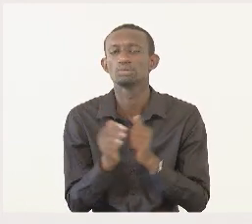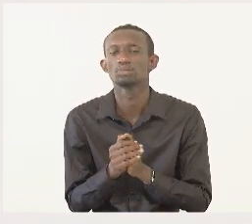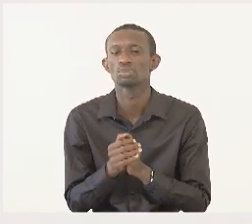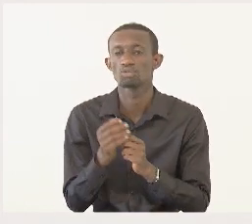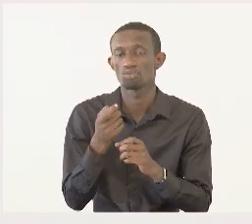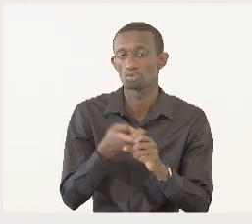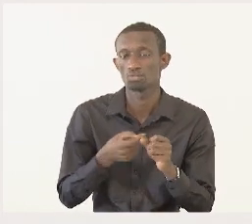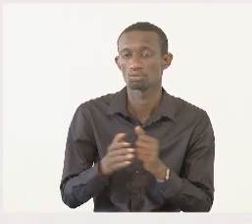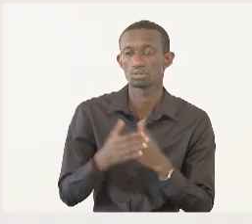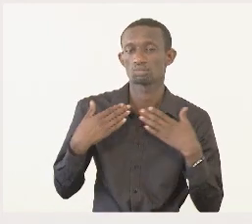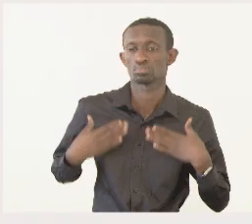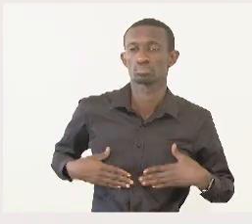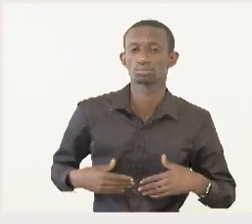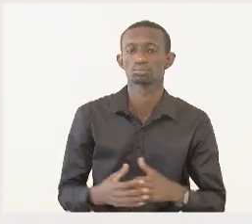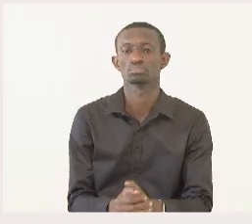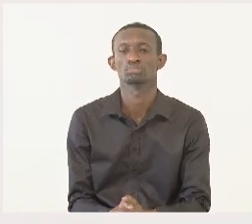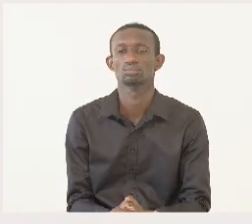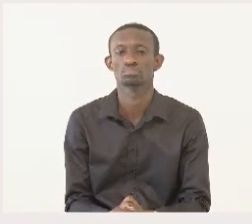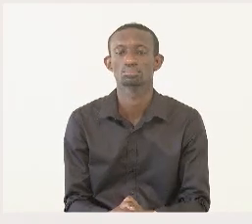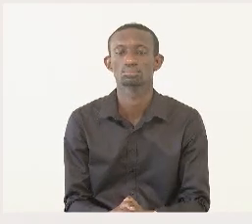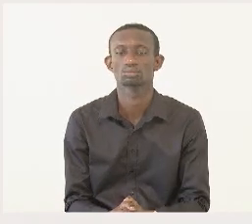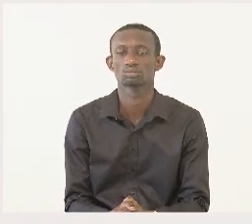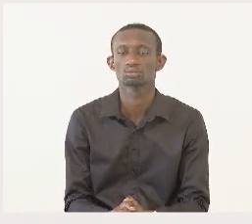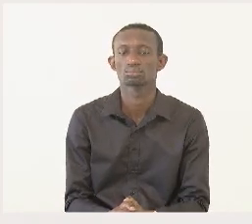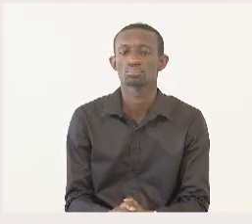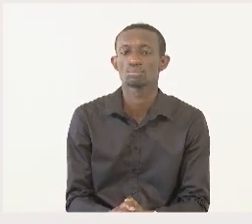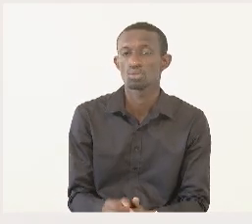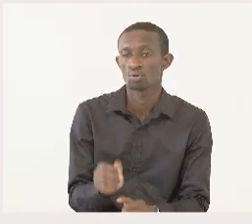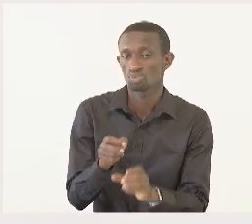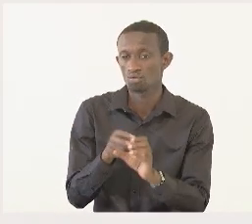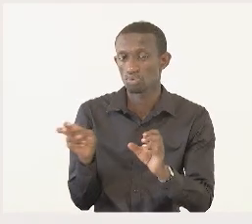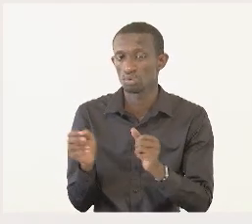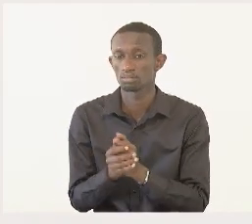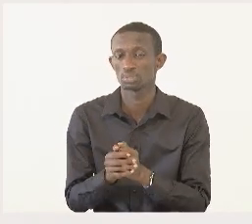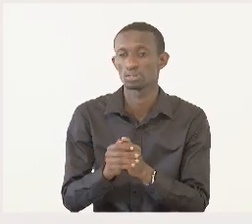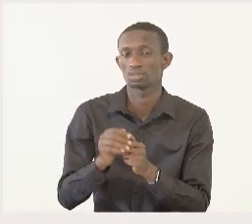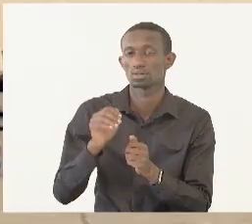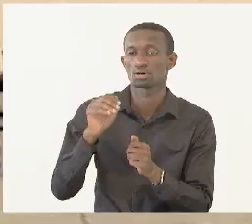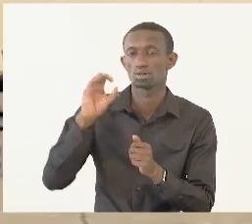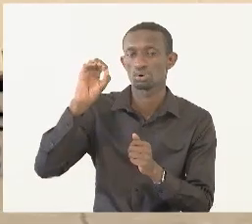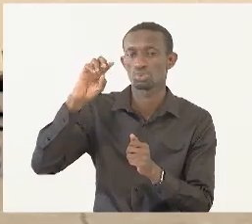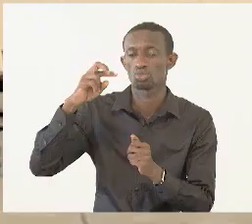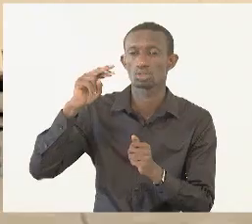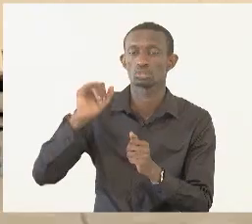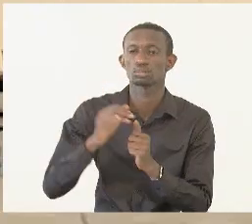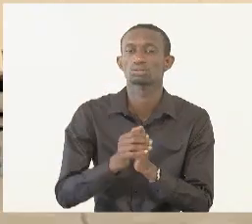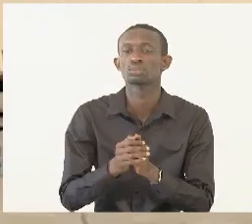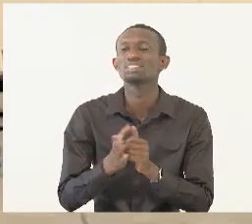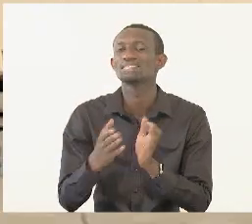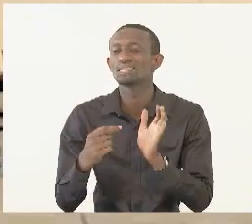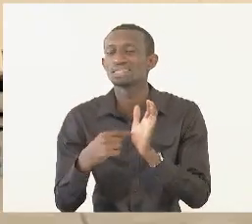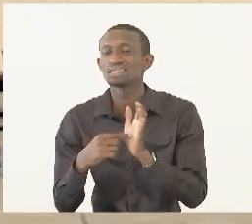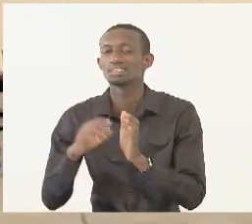their body. So the removing of waste products of metabolism from our body is referred to